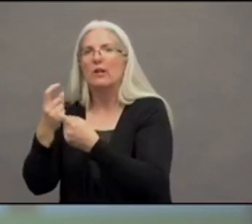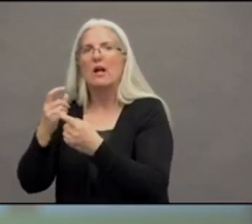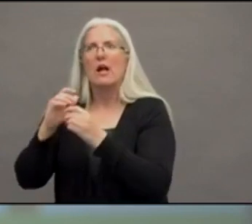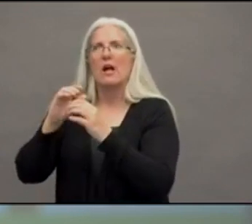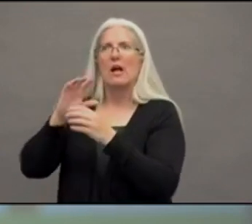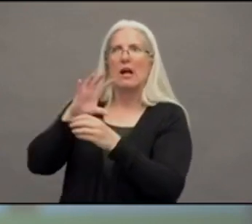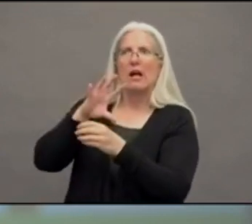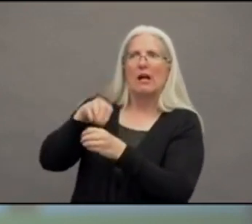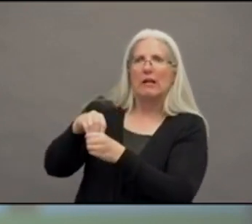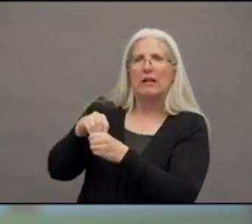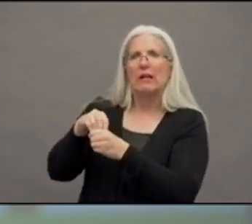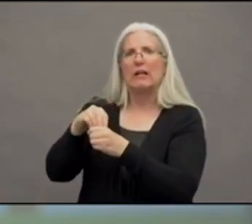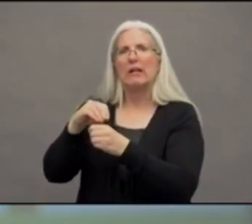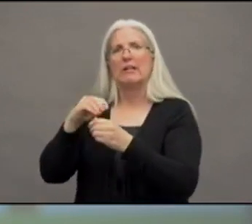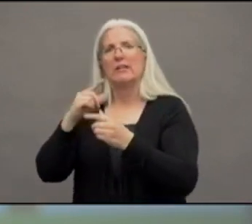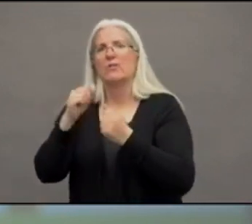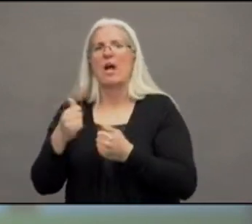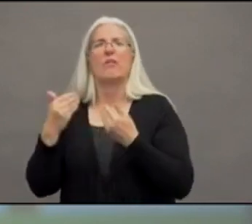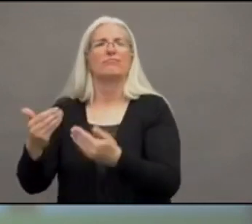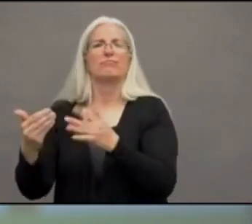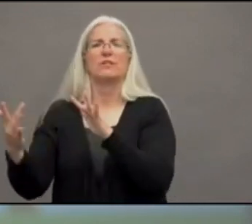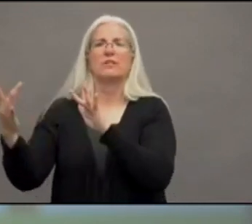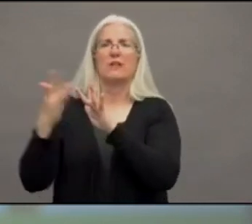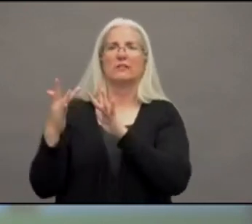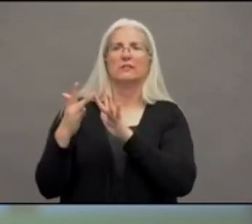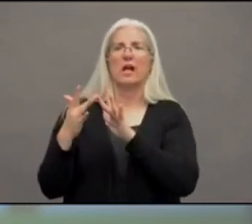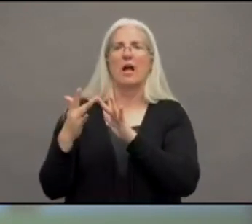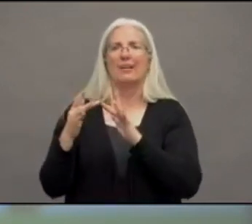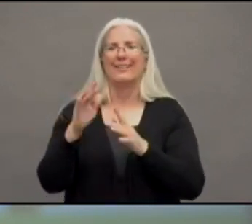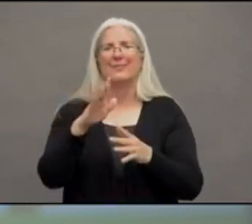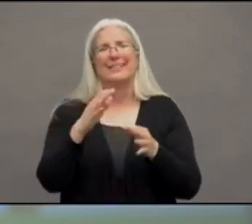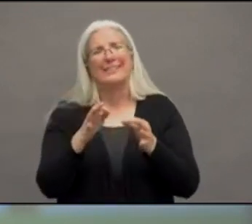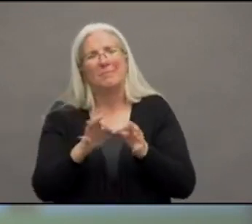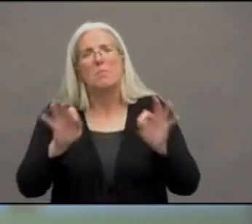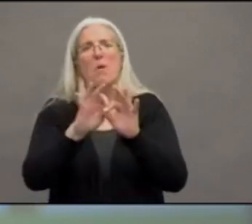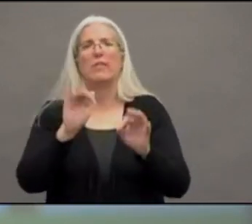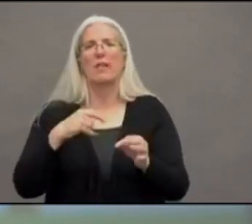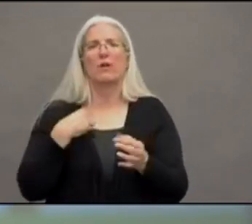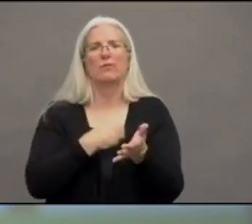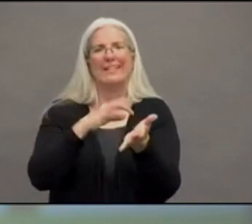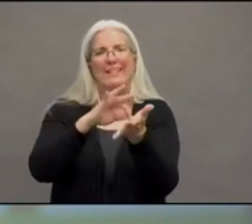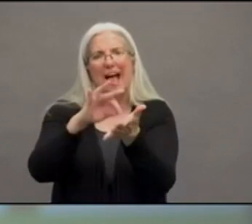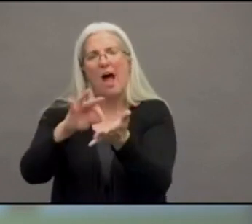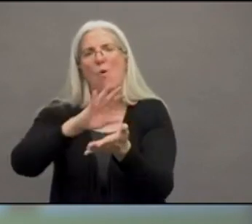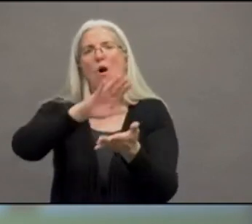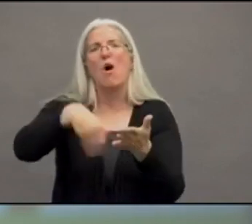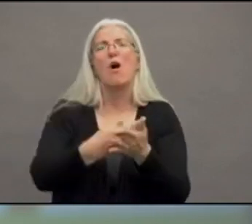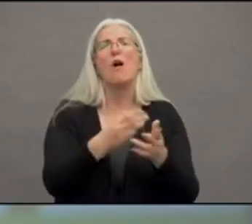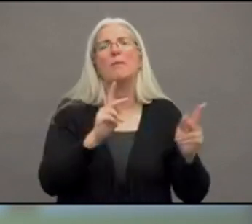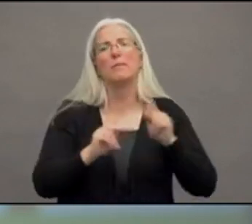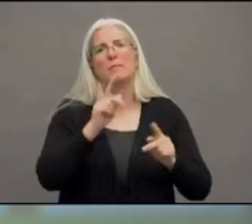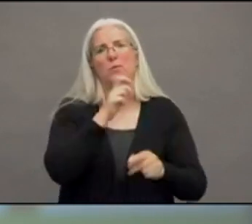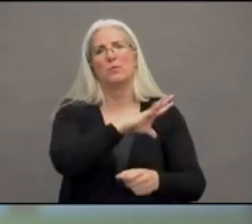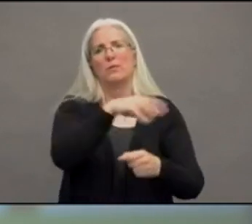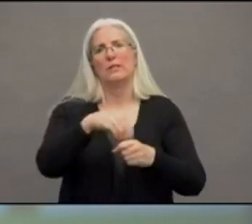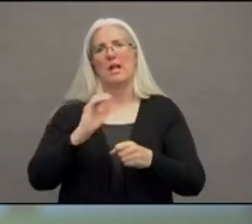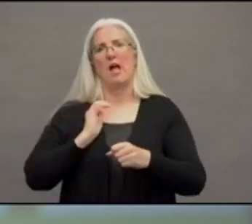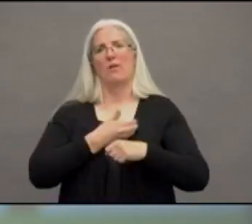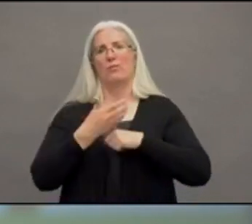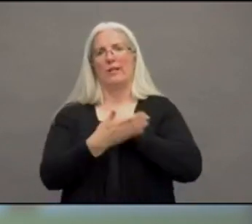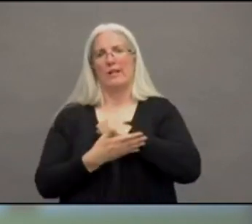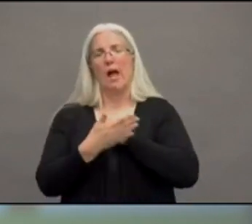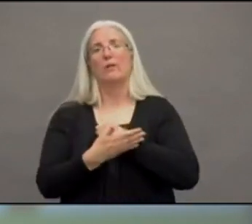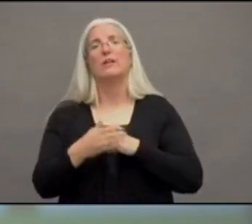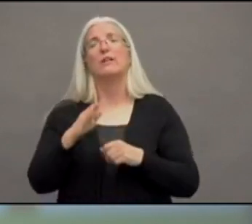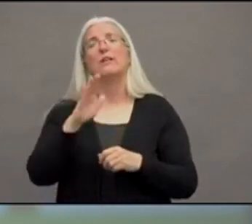feel free to reach out to us. But it is really important that you count everyone from your family that might be living